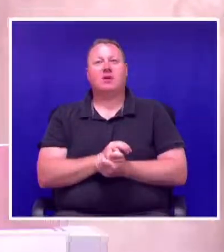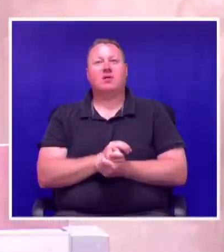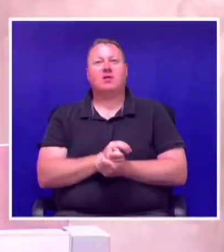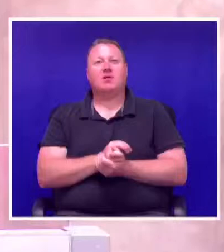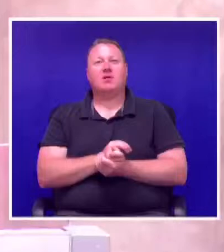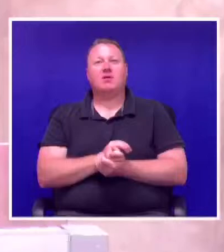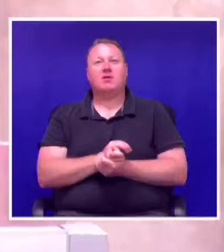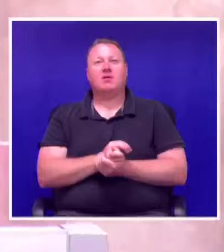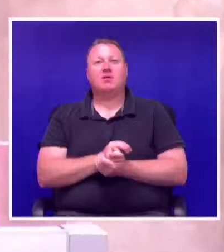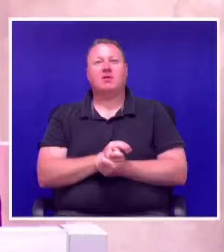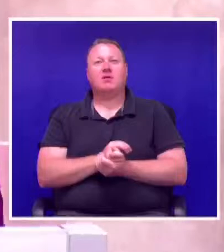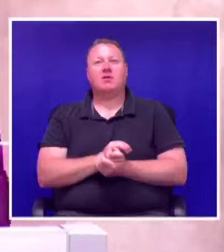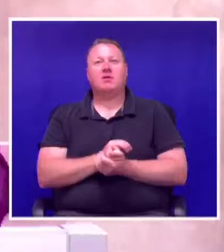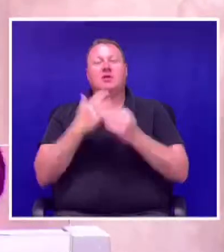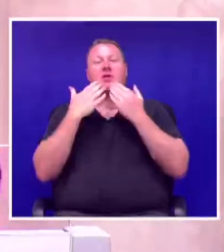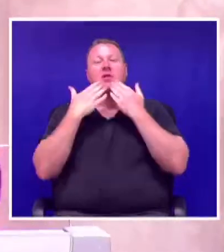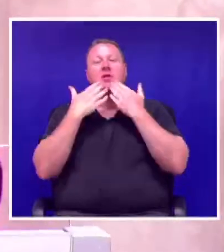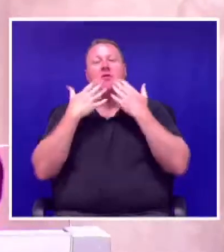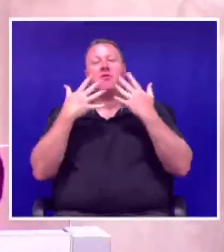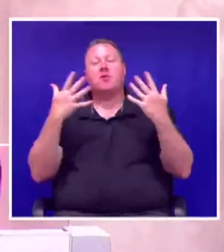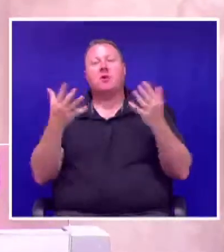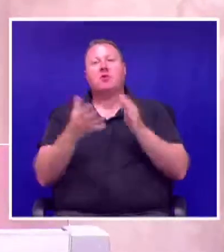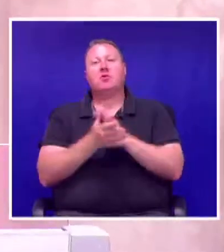Thank you very much,